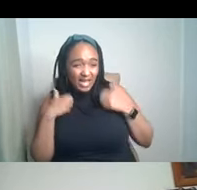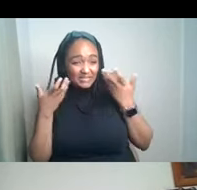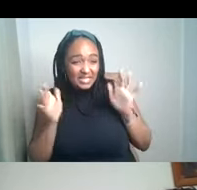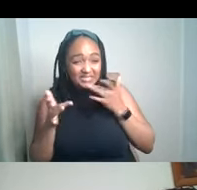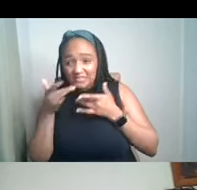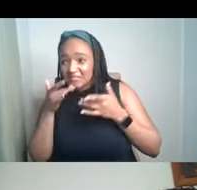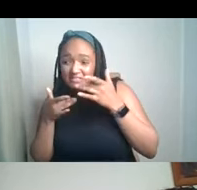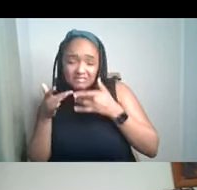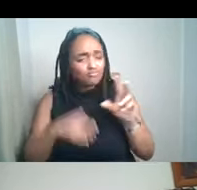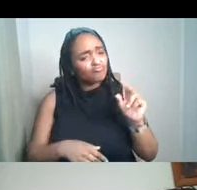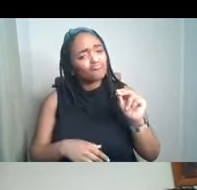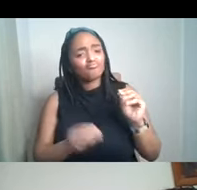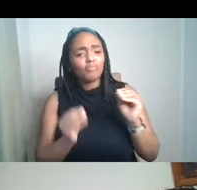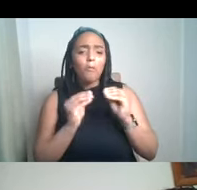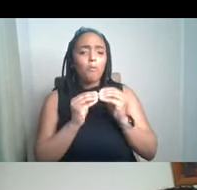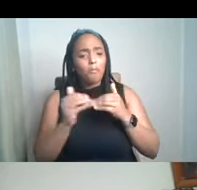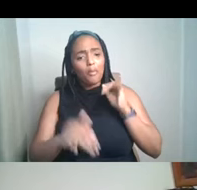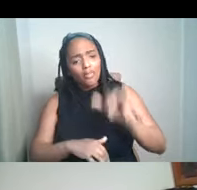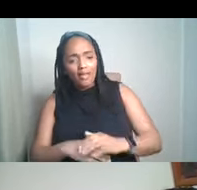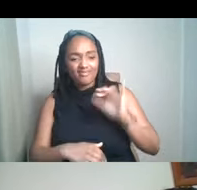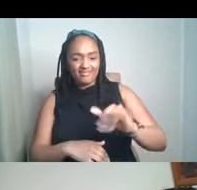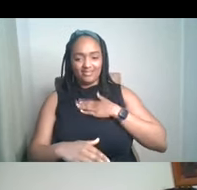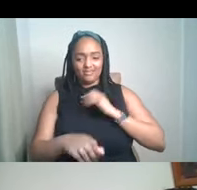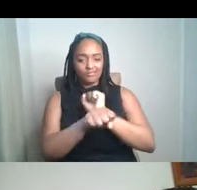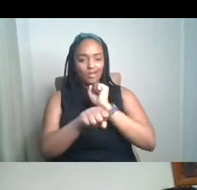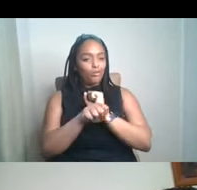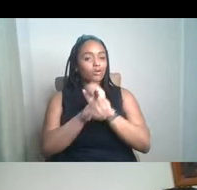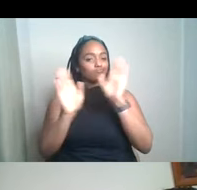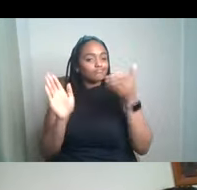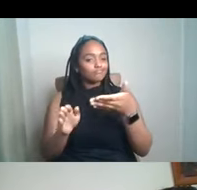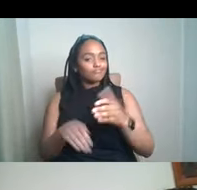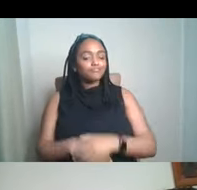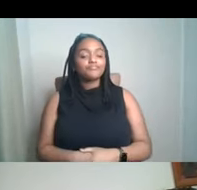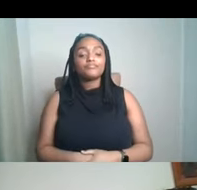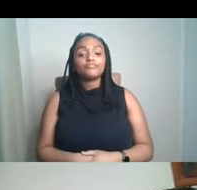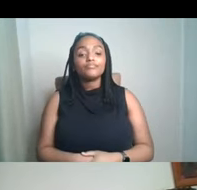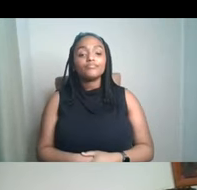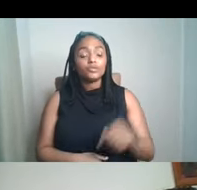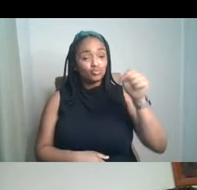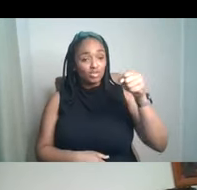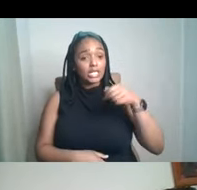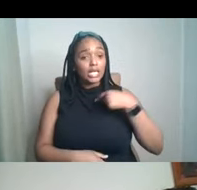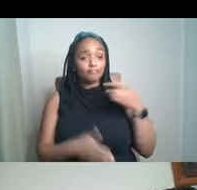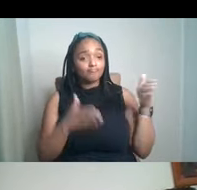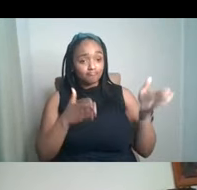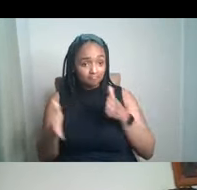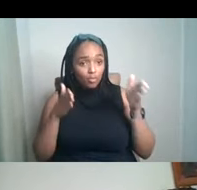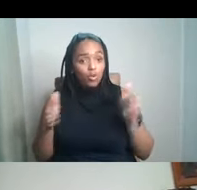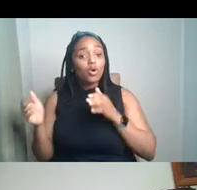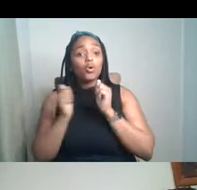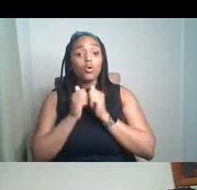really what my work is about. And so I organize with Youth